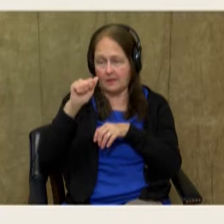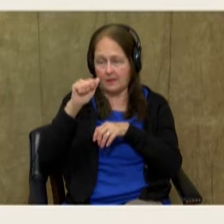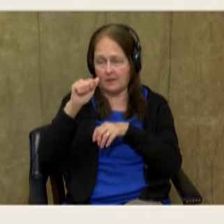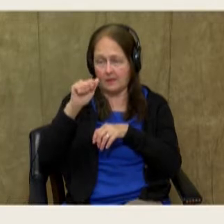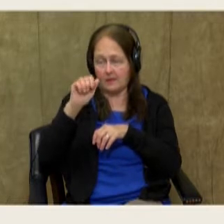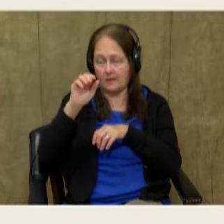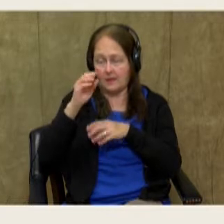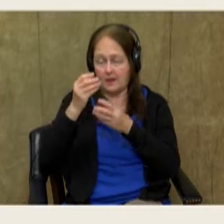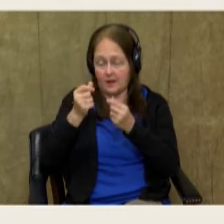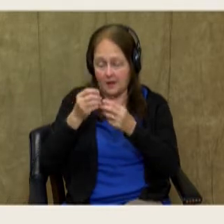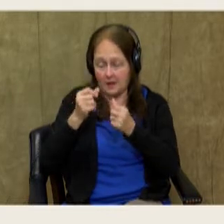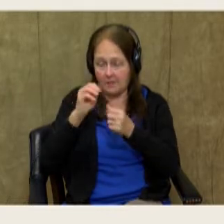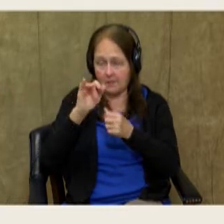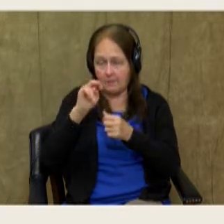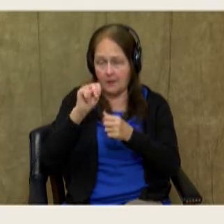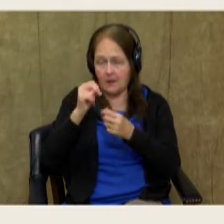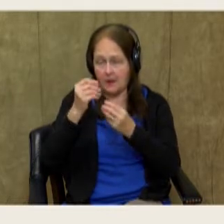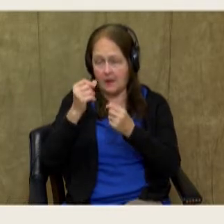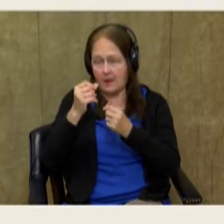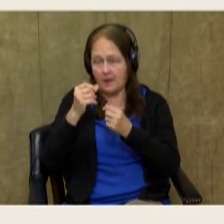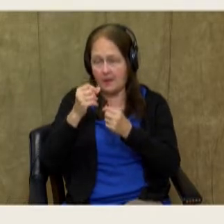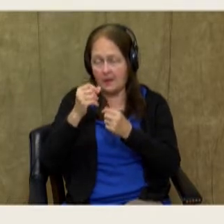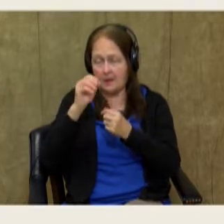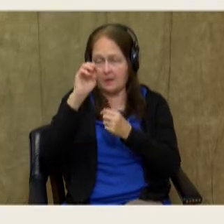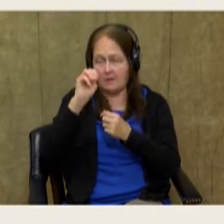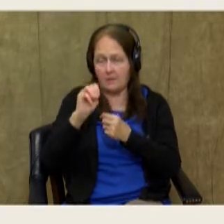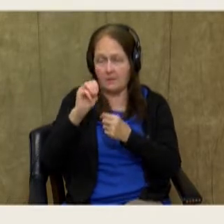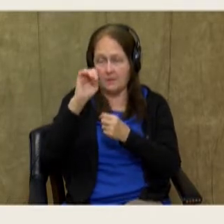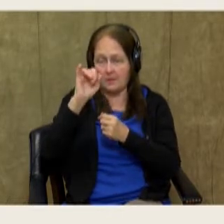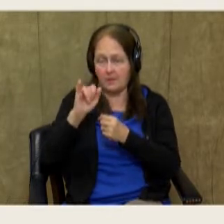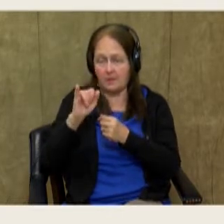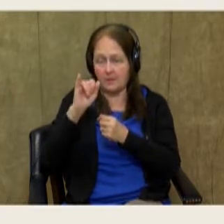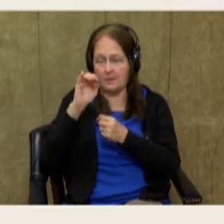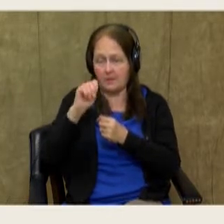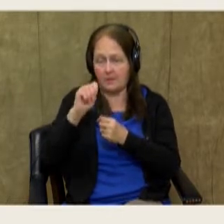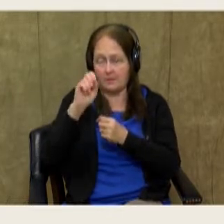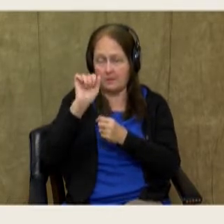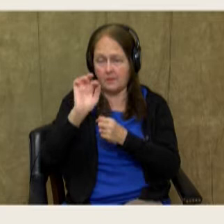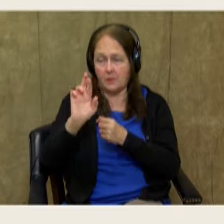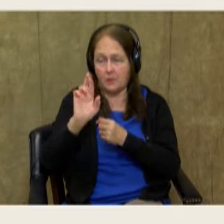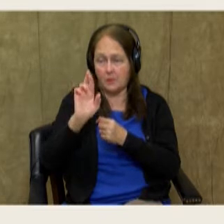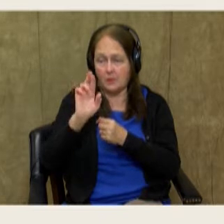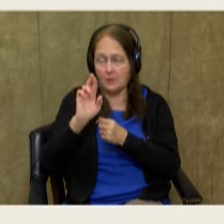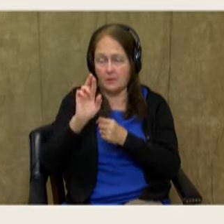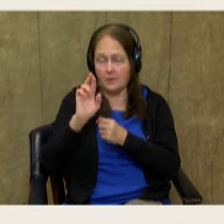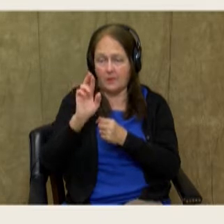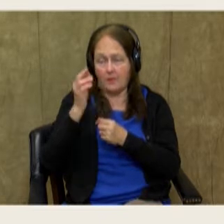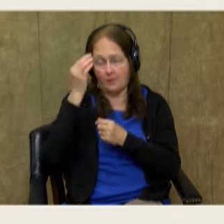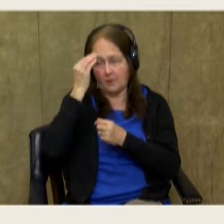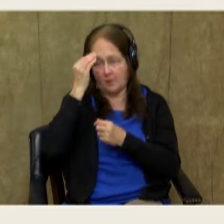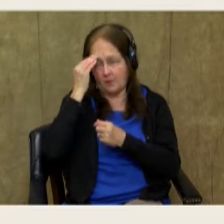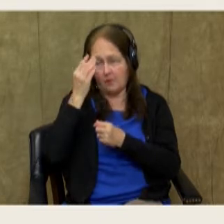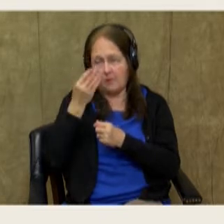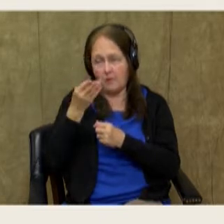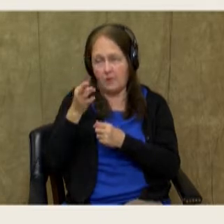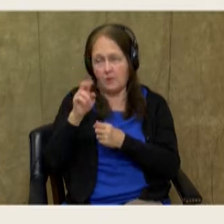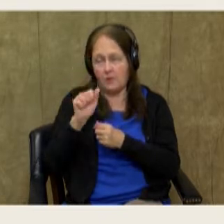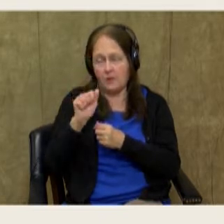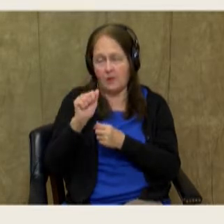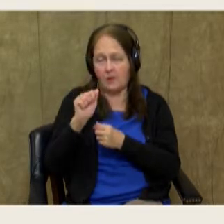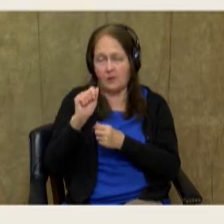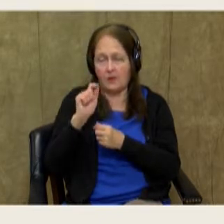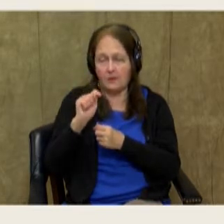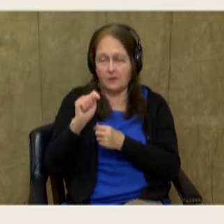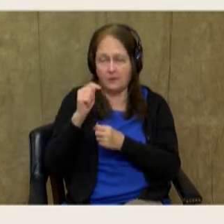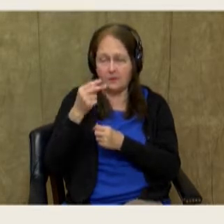countries. So we want to start first with the mainland, and there in the green is Myanmar, also formerly known as Burma. We